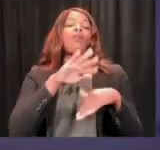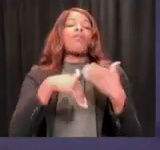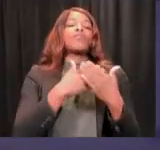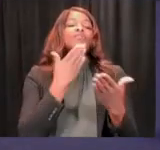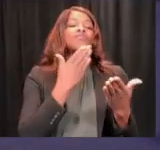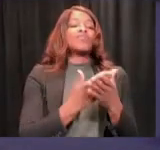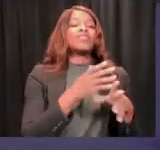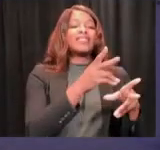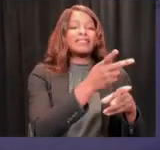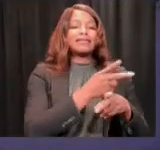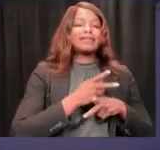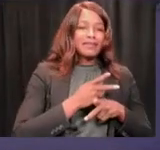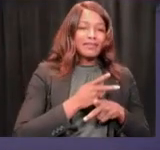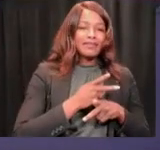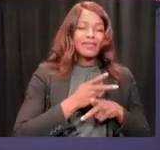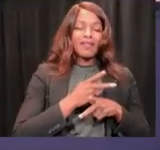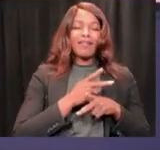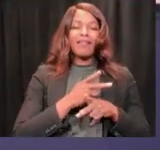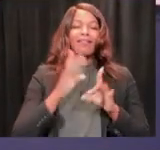stuff.